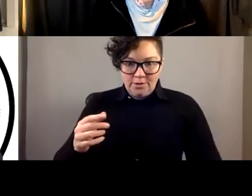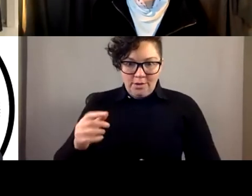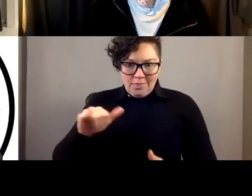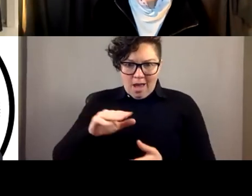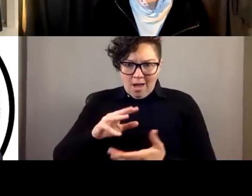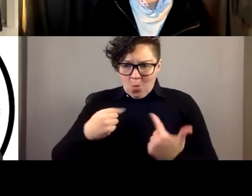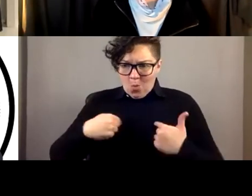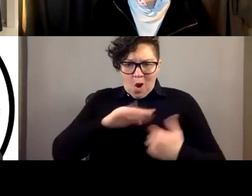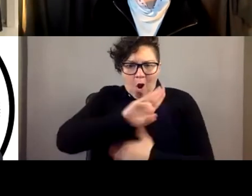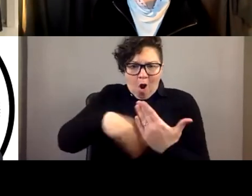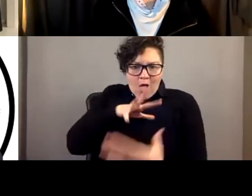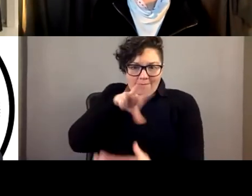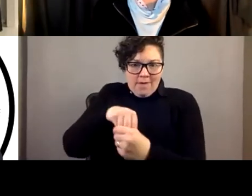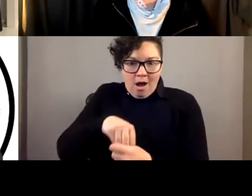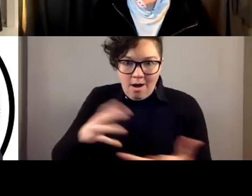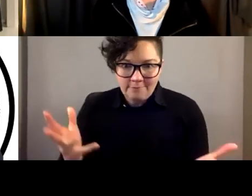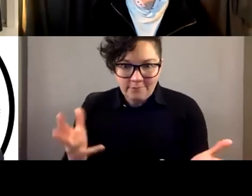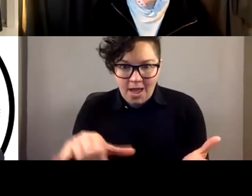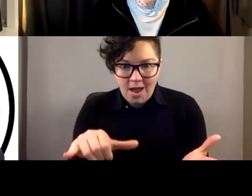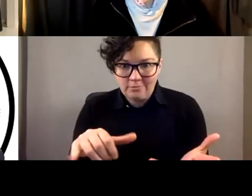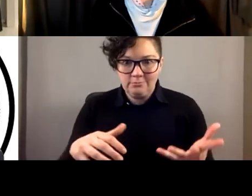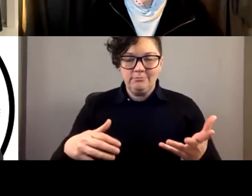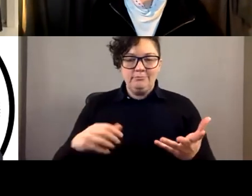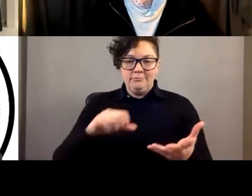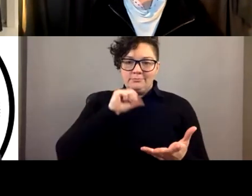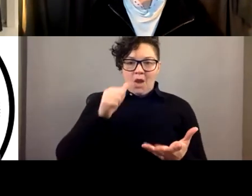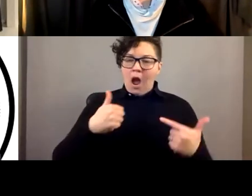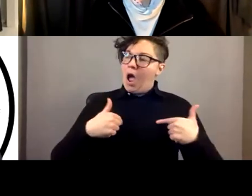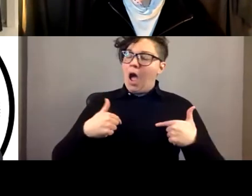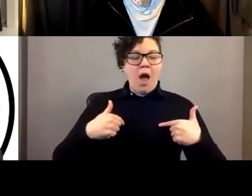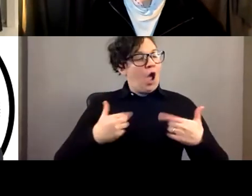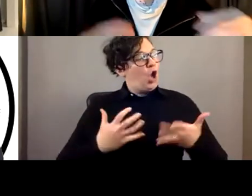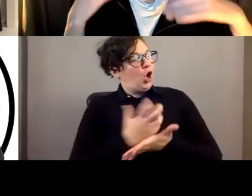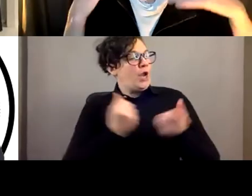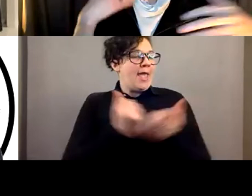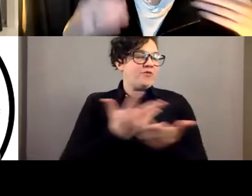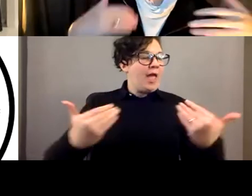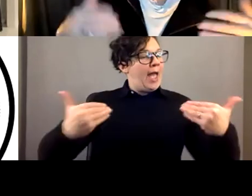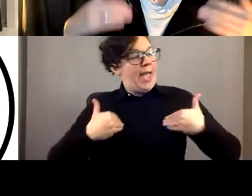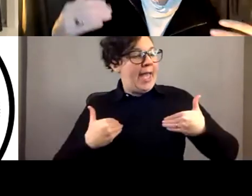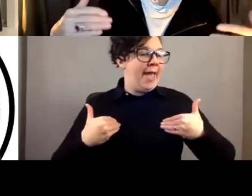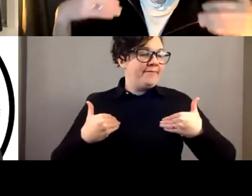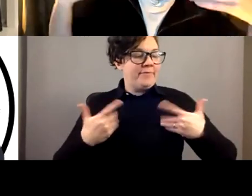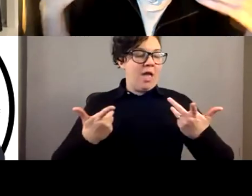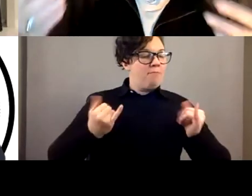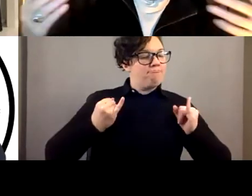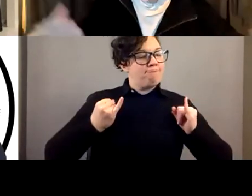so the sense that, you know, I earned everything I have and so forth, the sort of individually